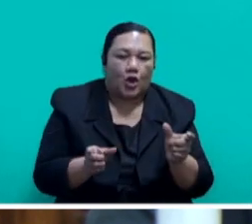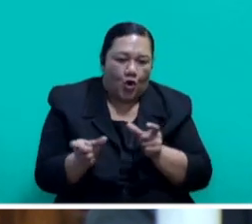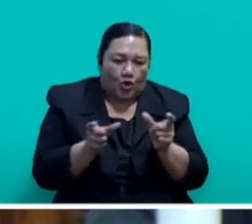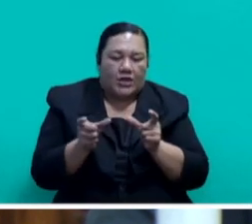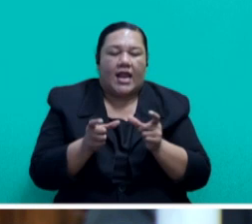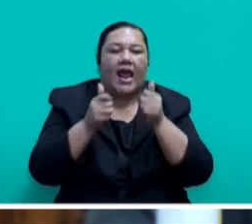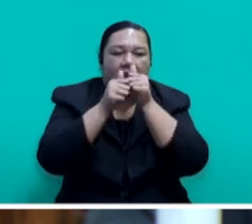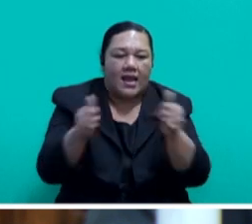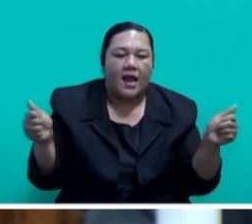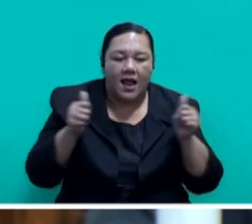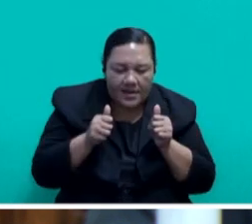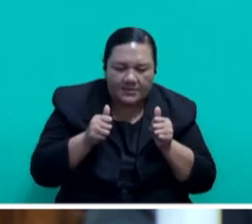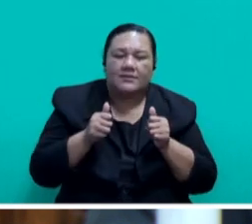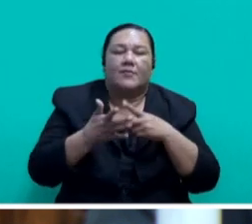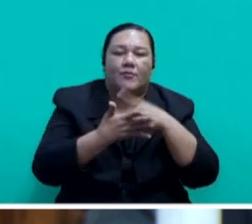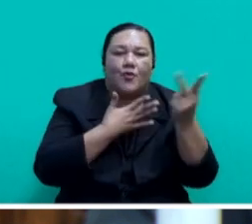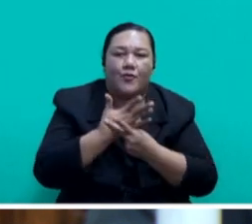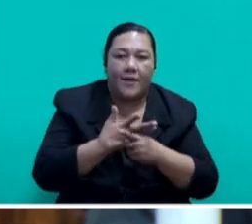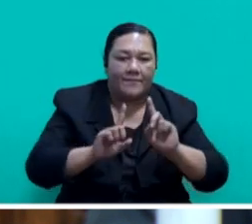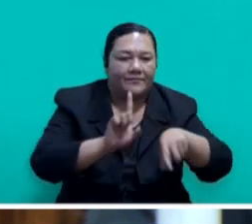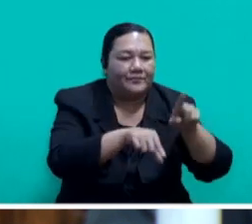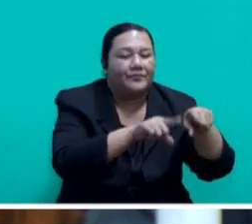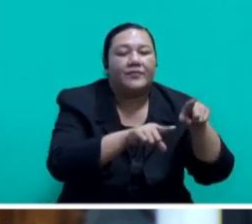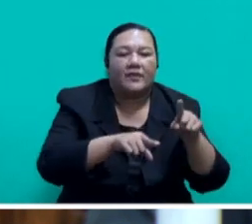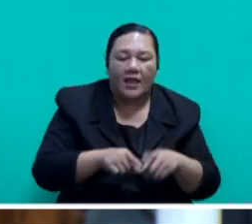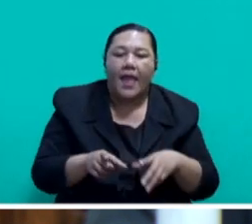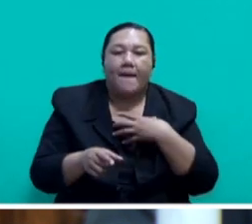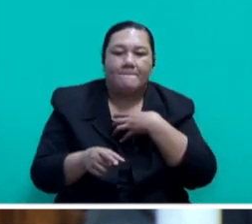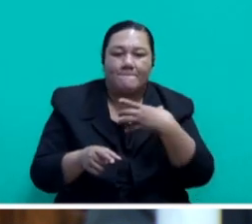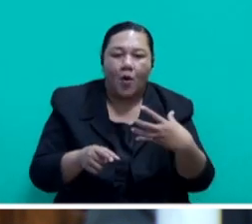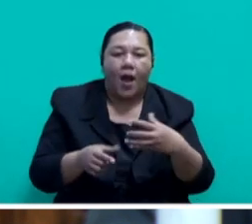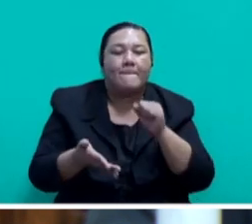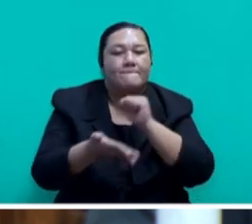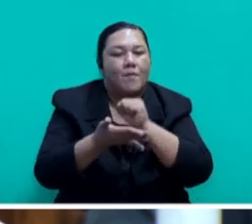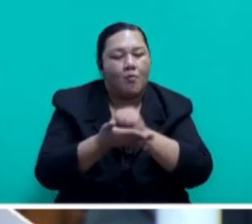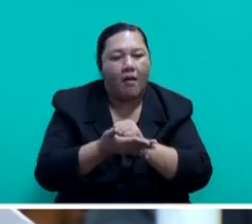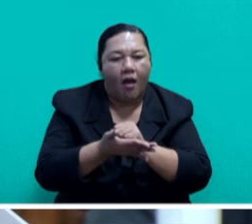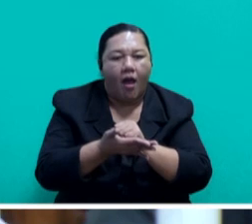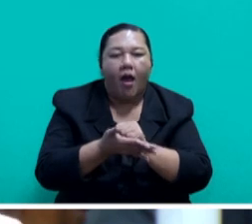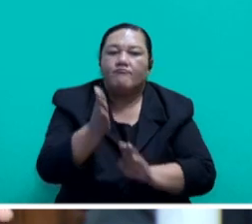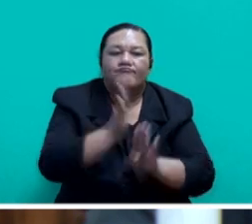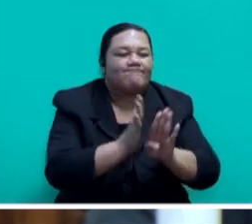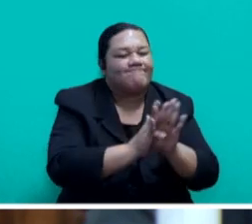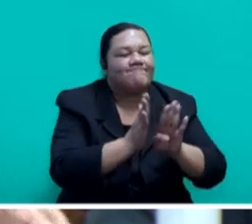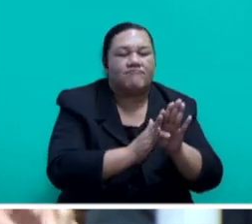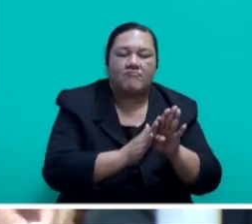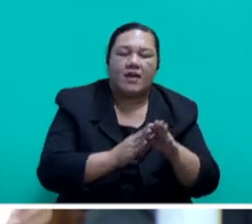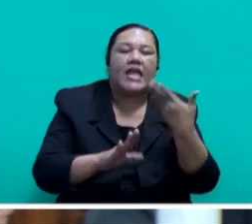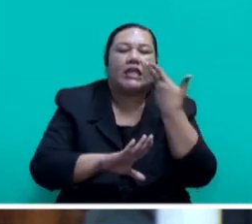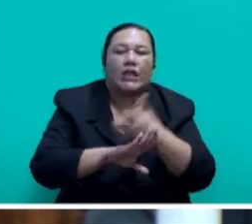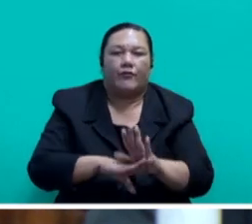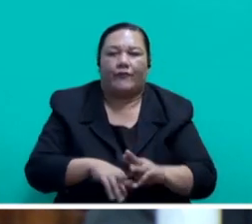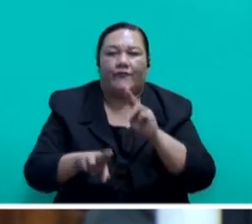agricultural programs, we will invigorate a more vibrant and prosperous new Fiji.